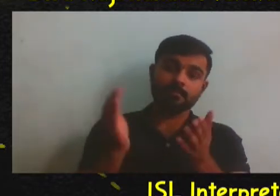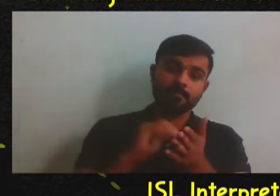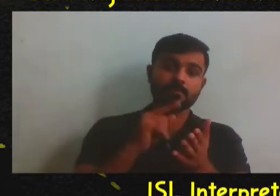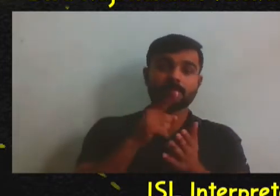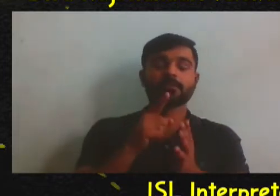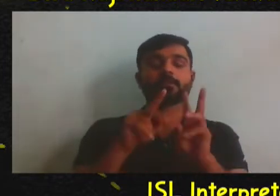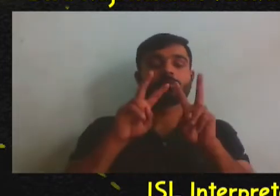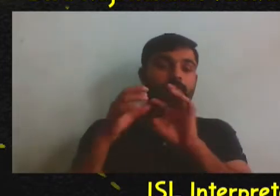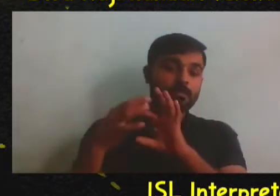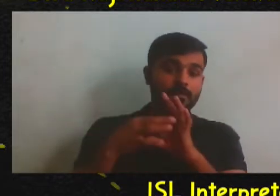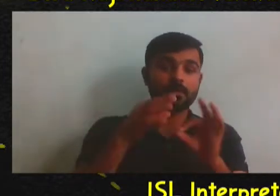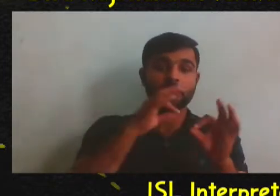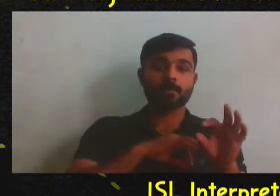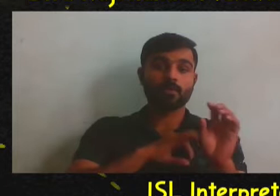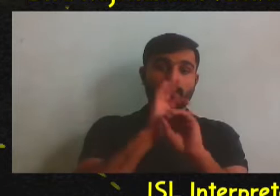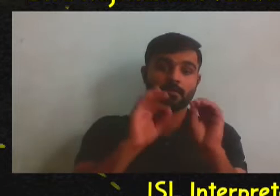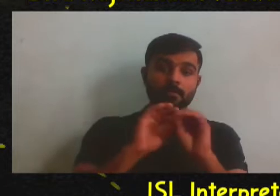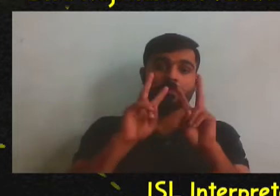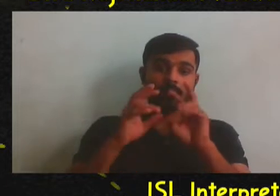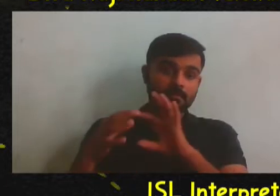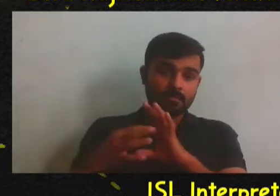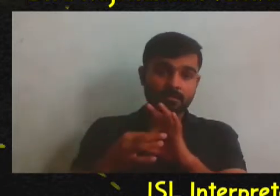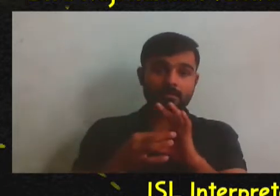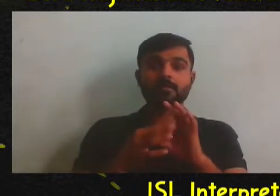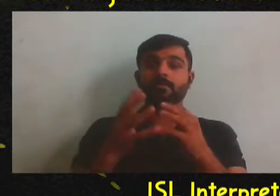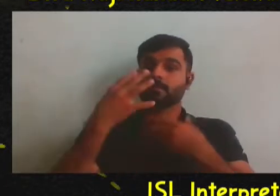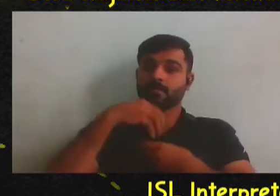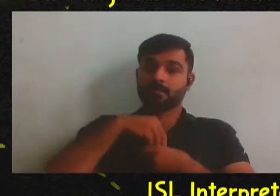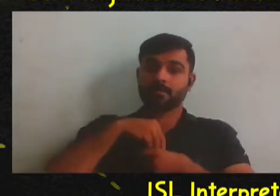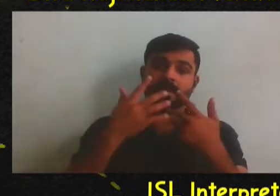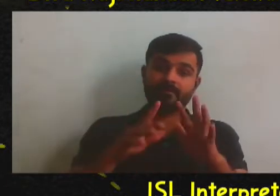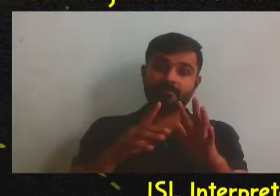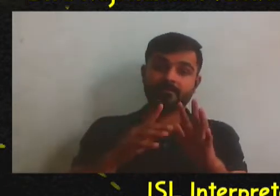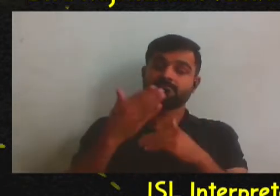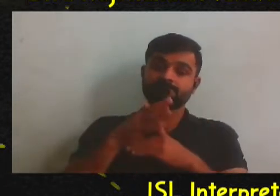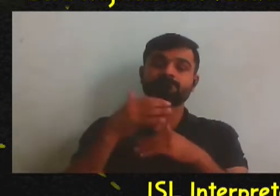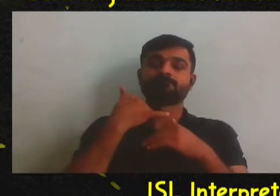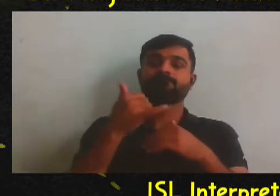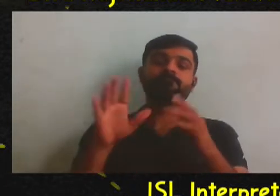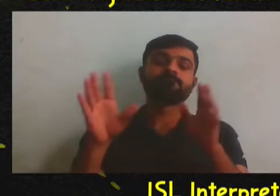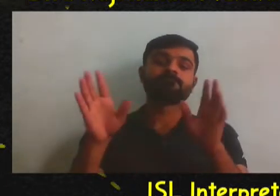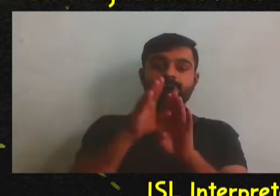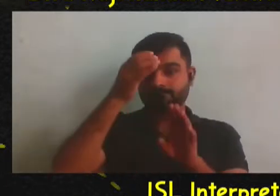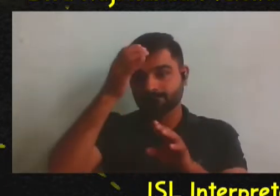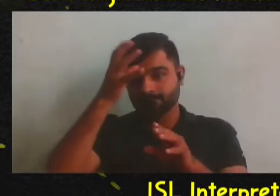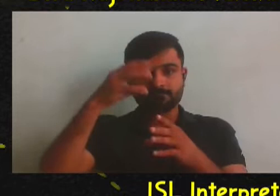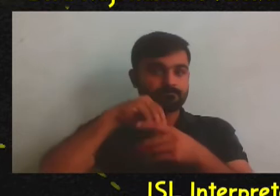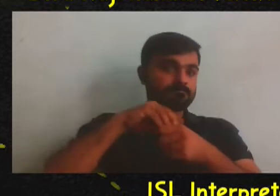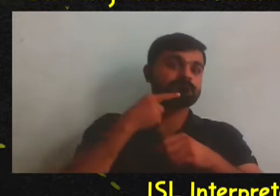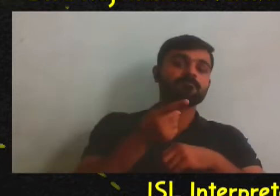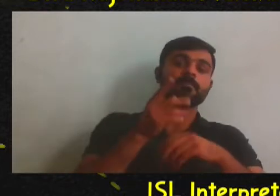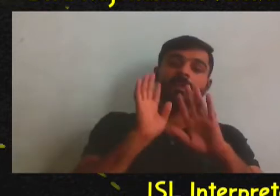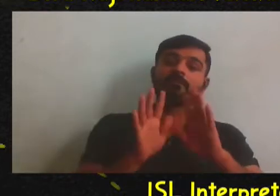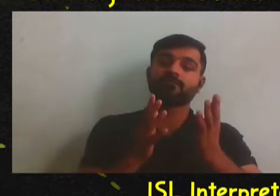from that nonprofit philanthropy side, that we've academized it quite a bit. We keep calling it contraception. But then